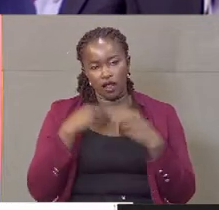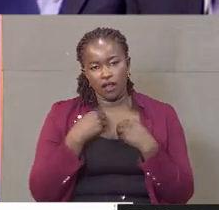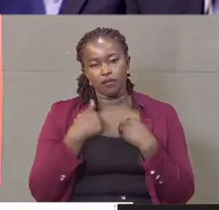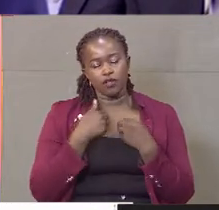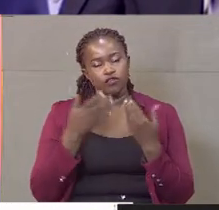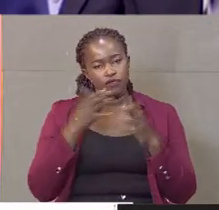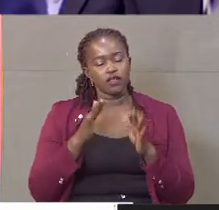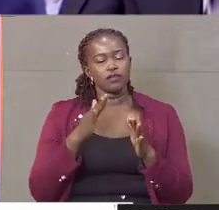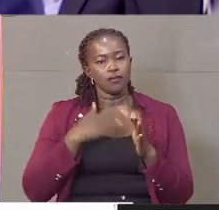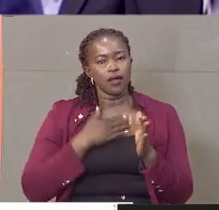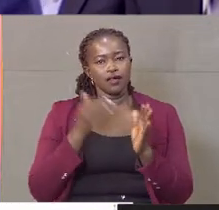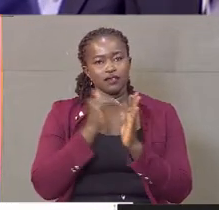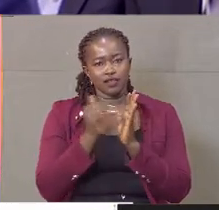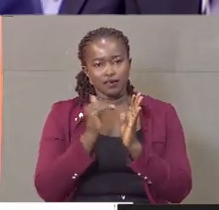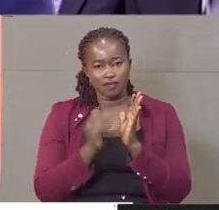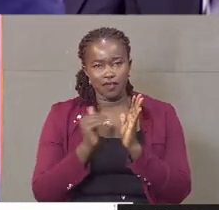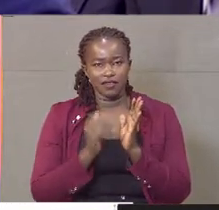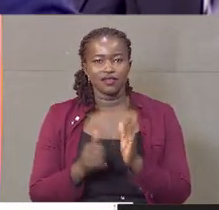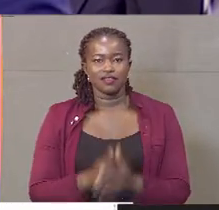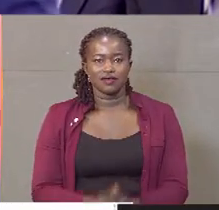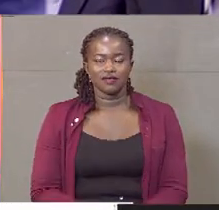statement.